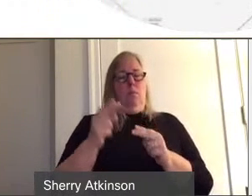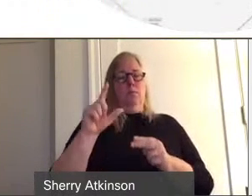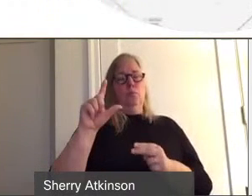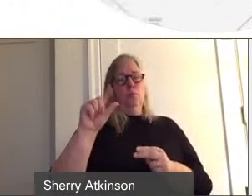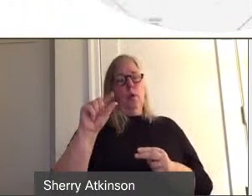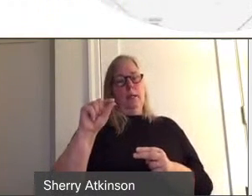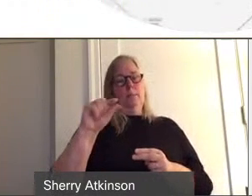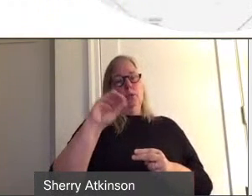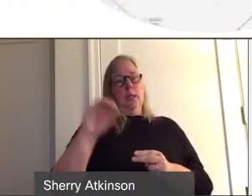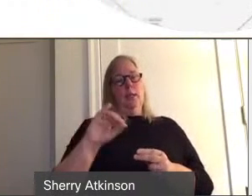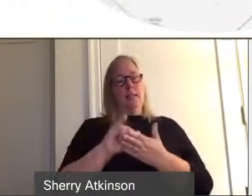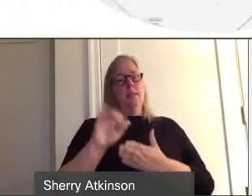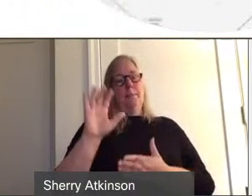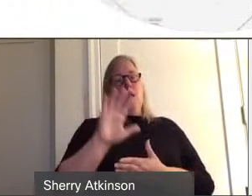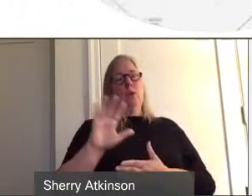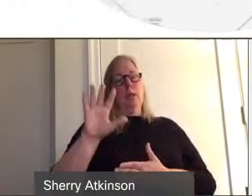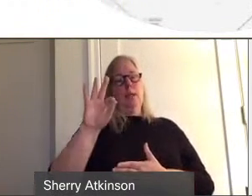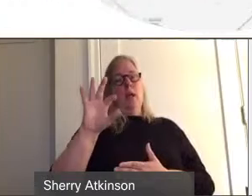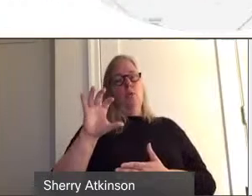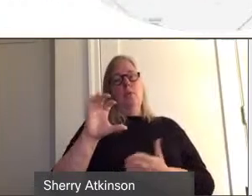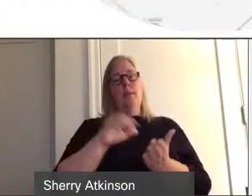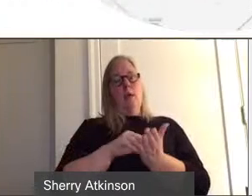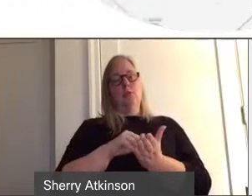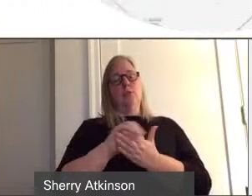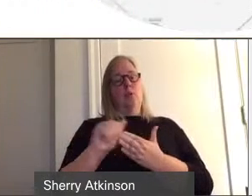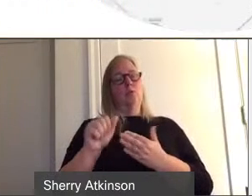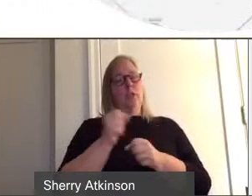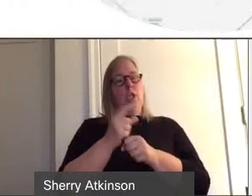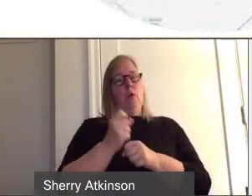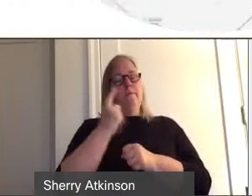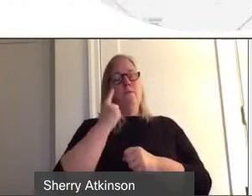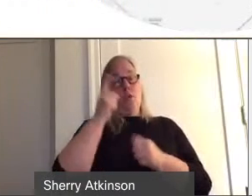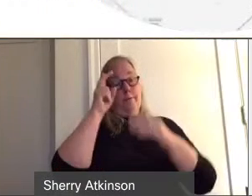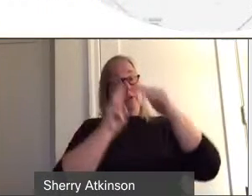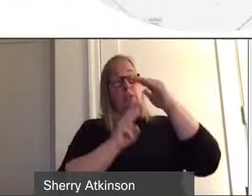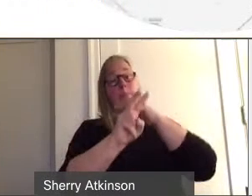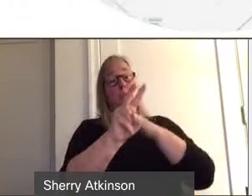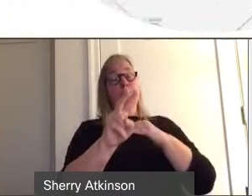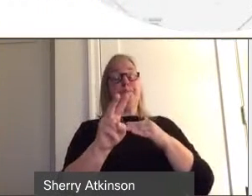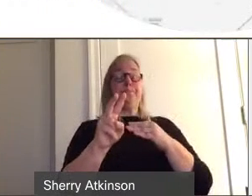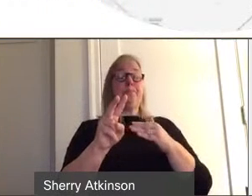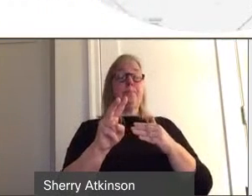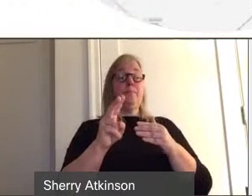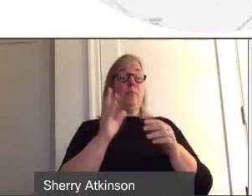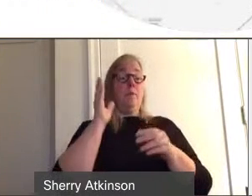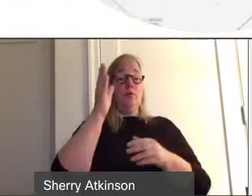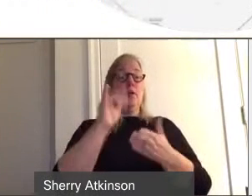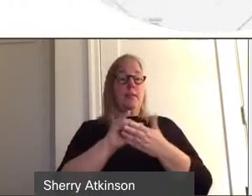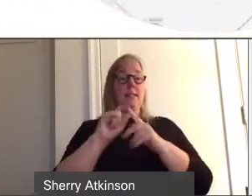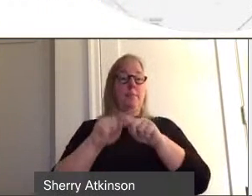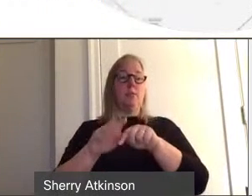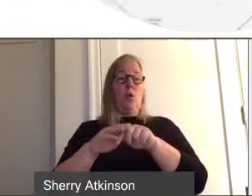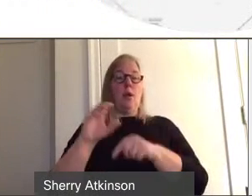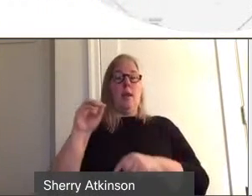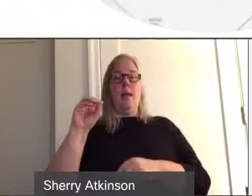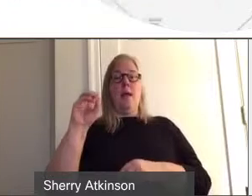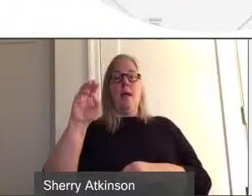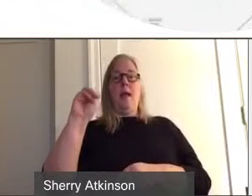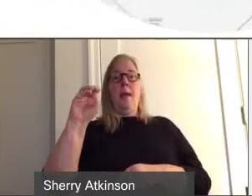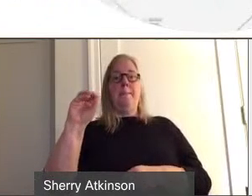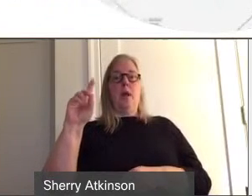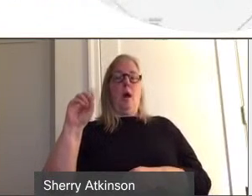a year for the foreseeable future. That depends on MDOT and Transportation Trust Fund revenue streams as to when that might come